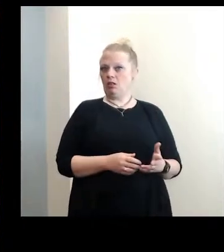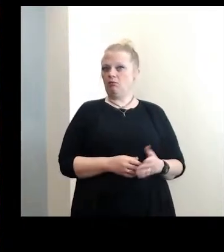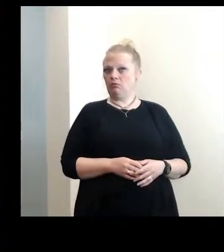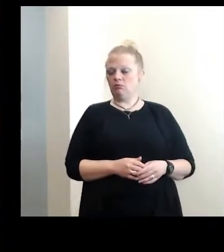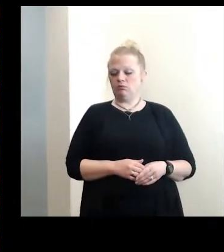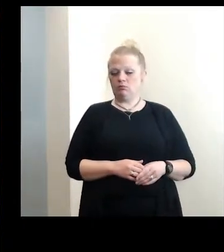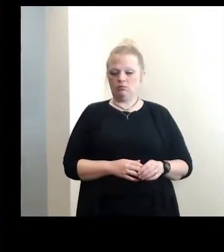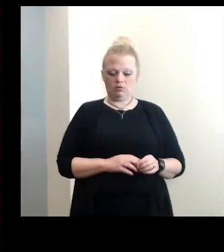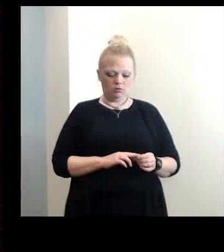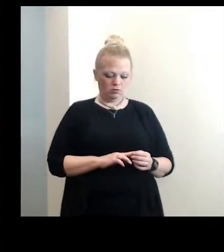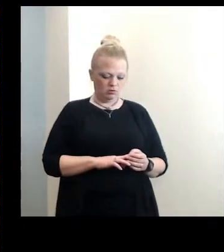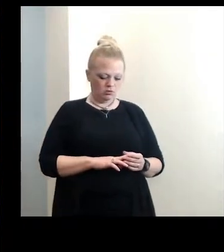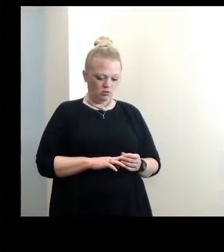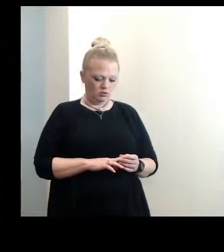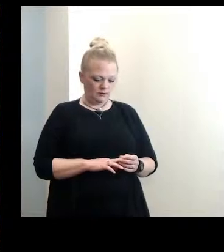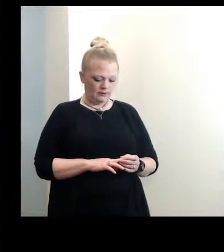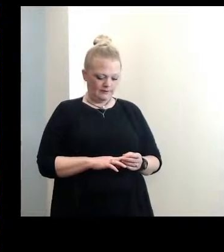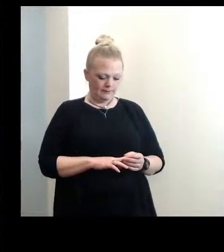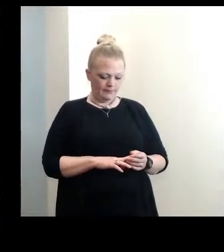Also